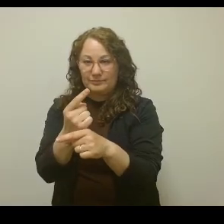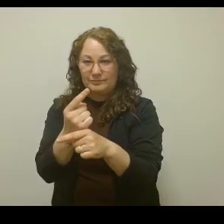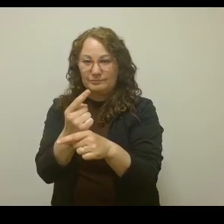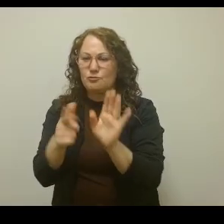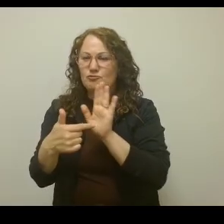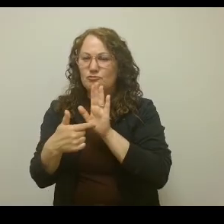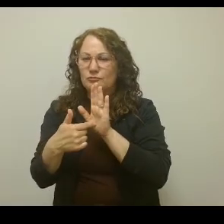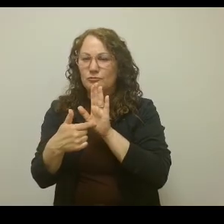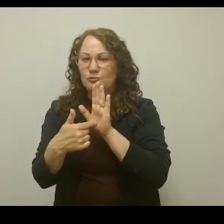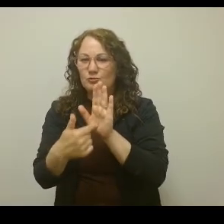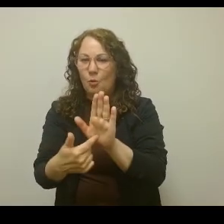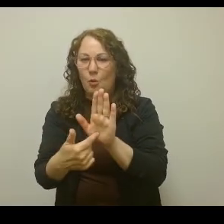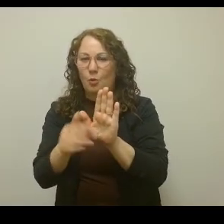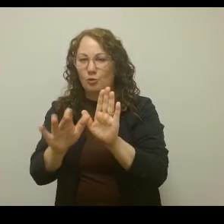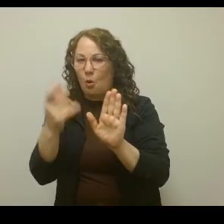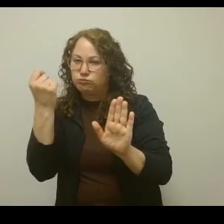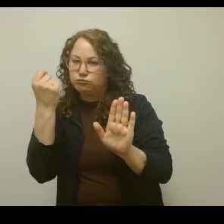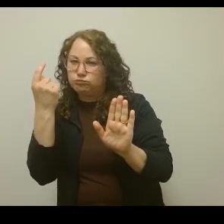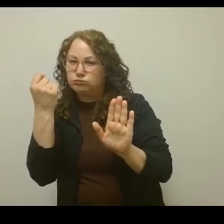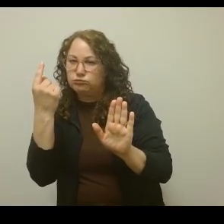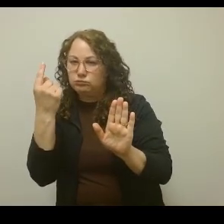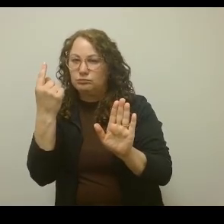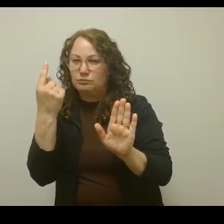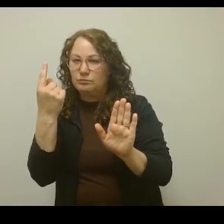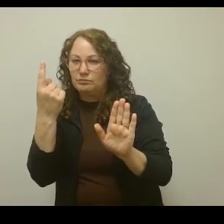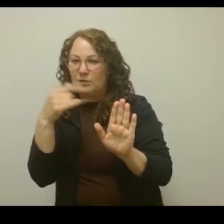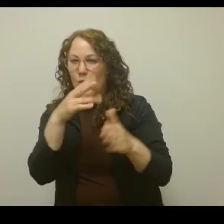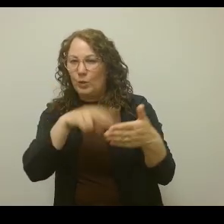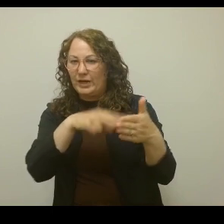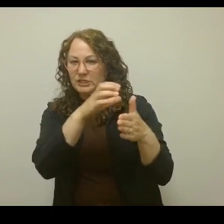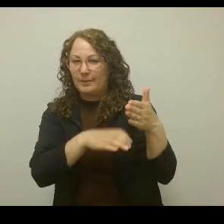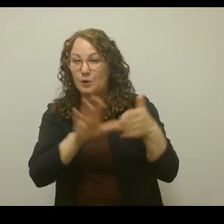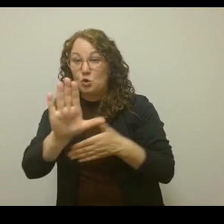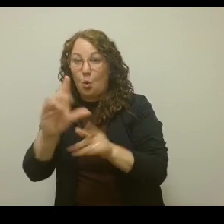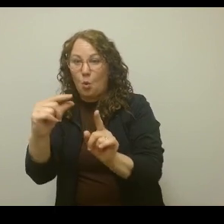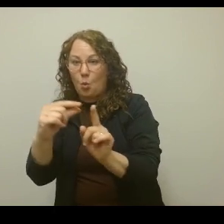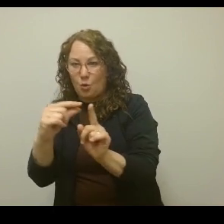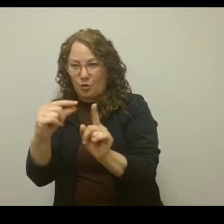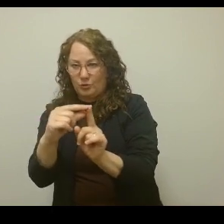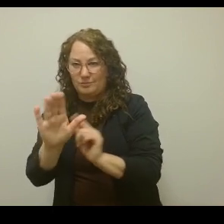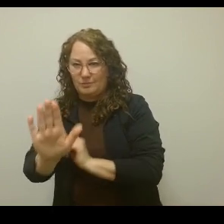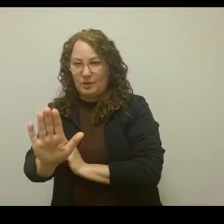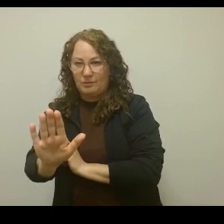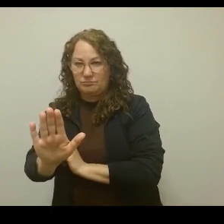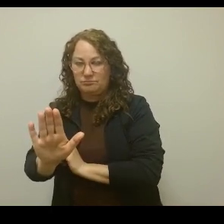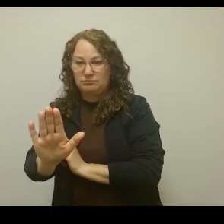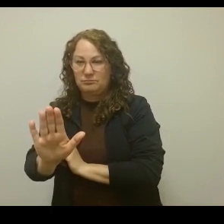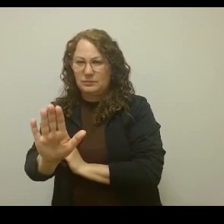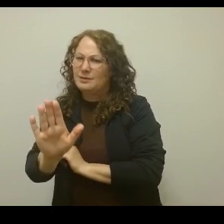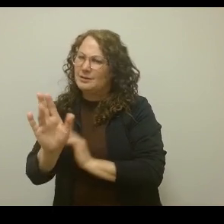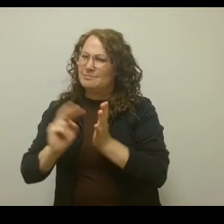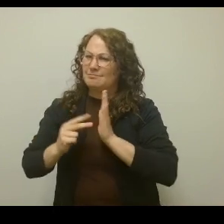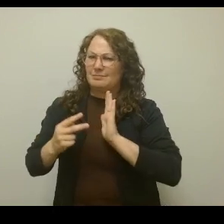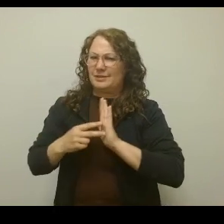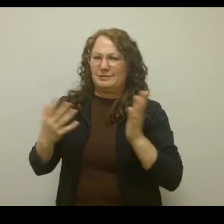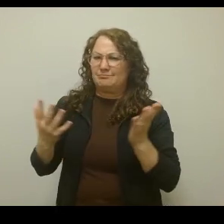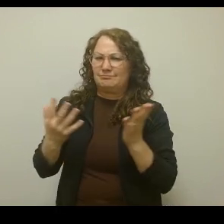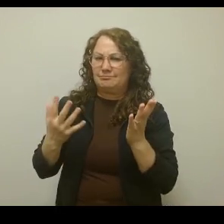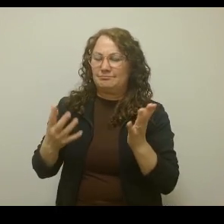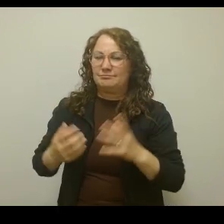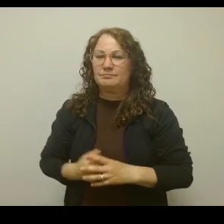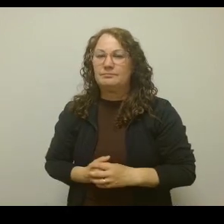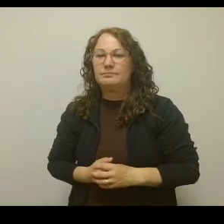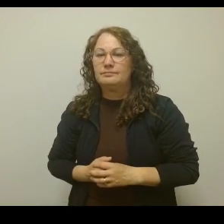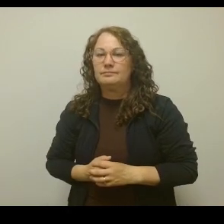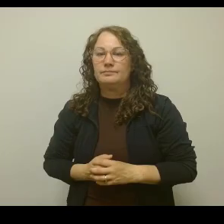They might say, demonstrate your understanding of the chapter in your own words. So what do they mean exactly?